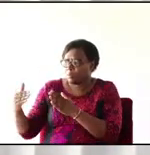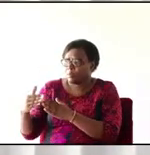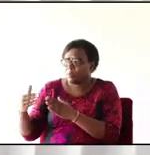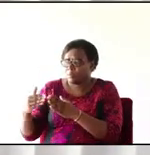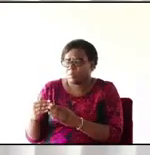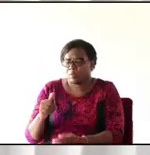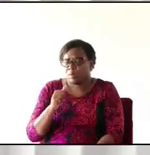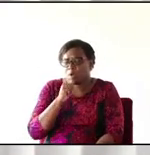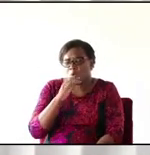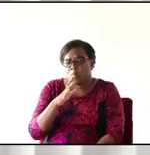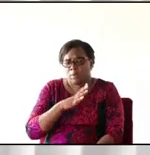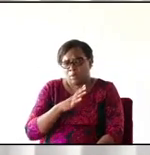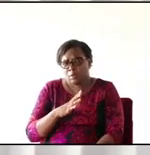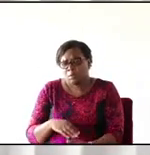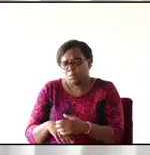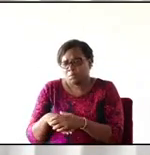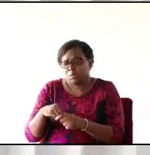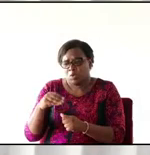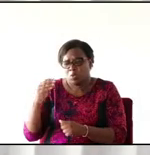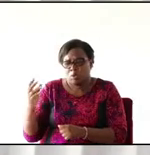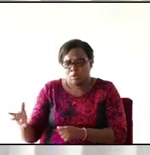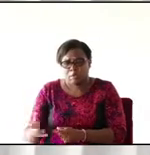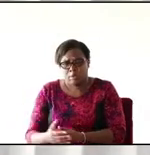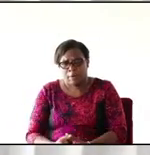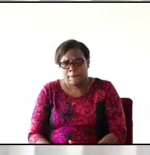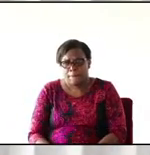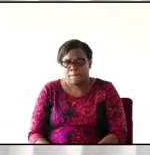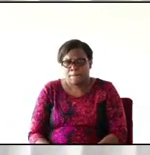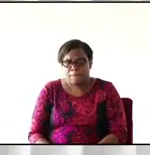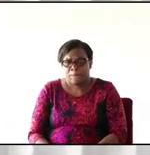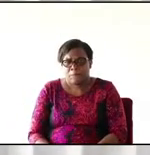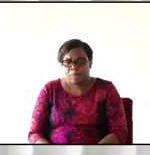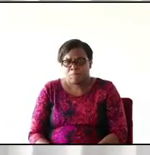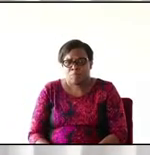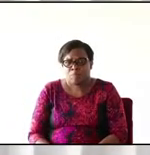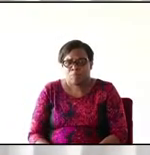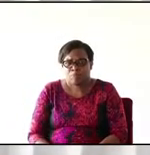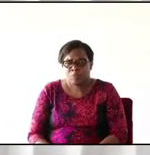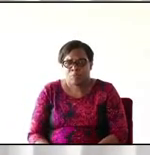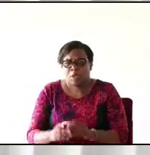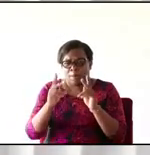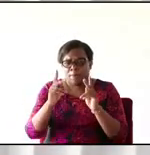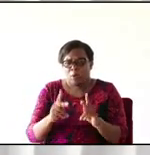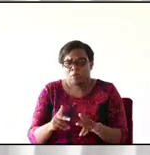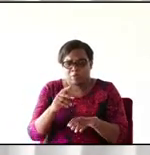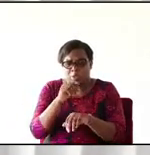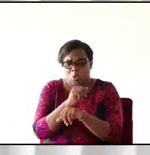women out there, those persons in my workplace,